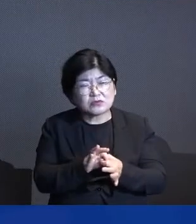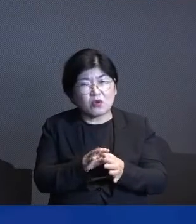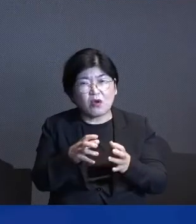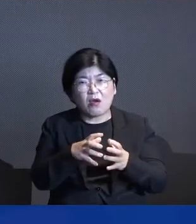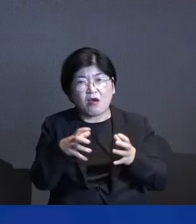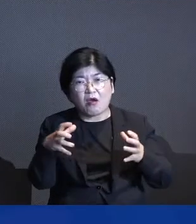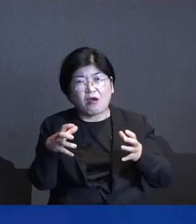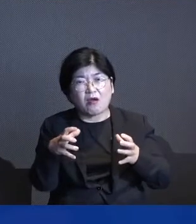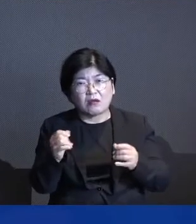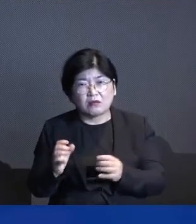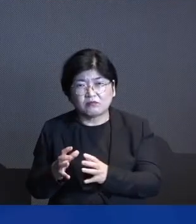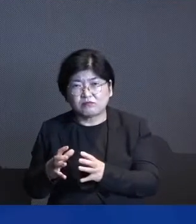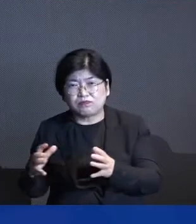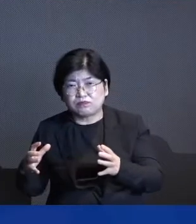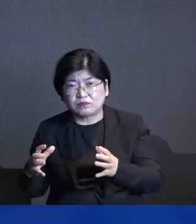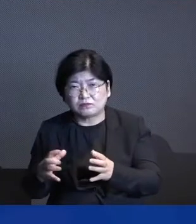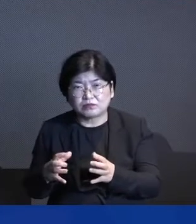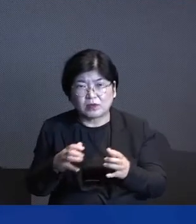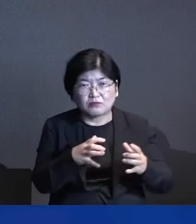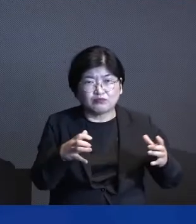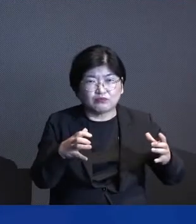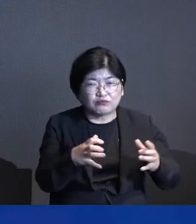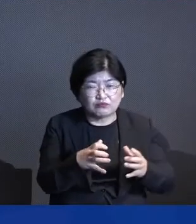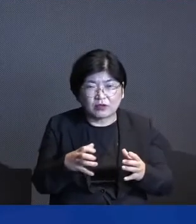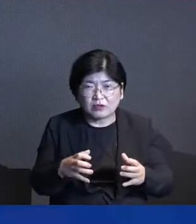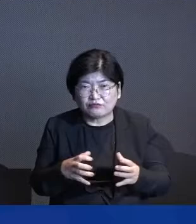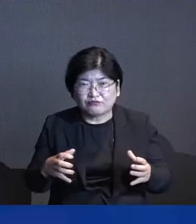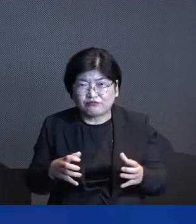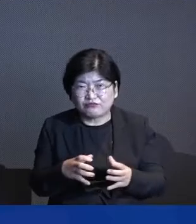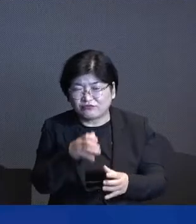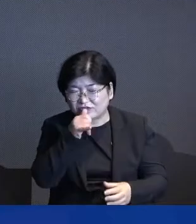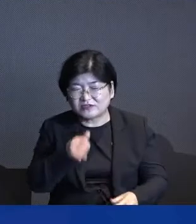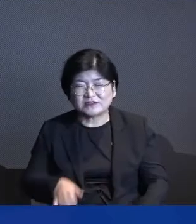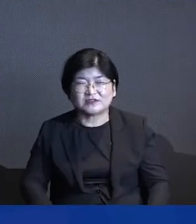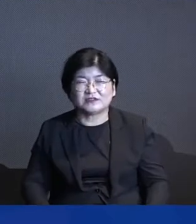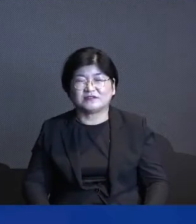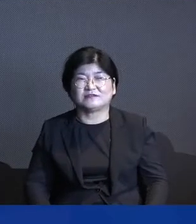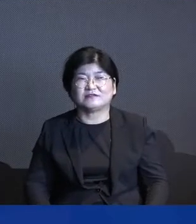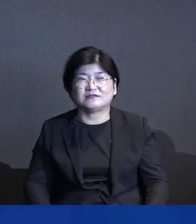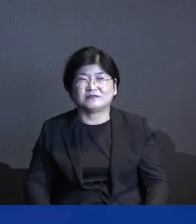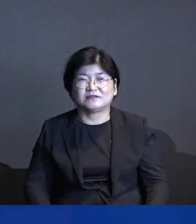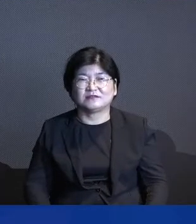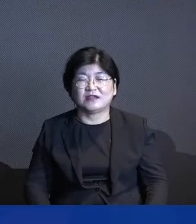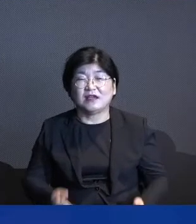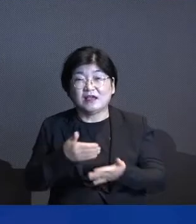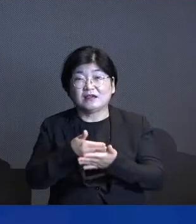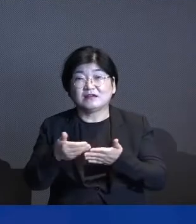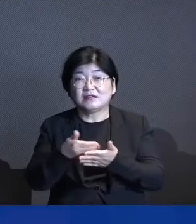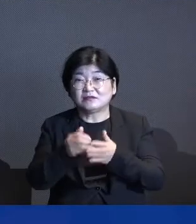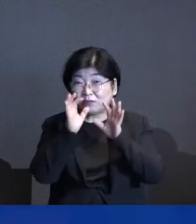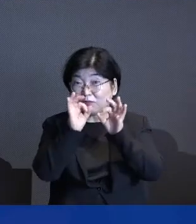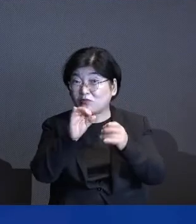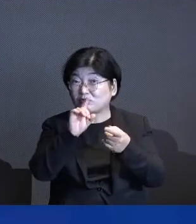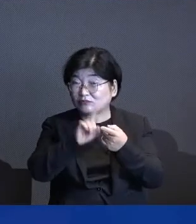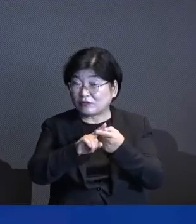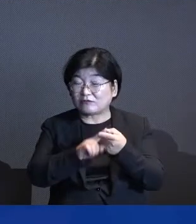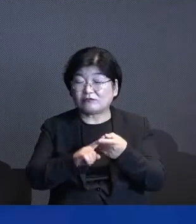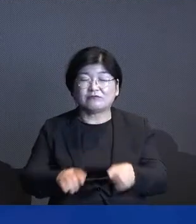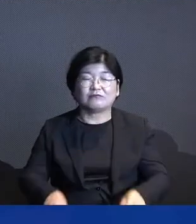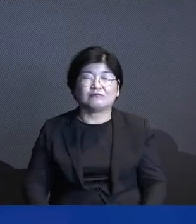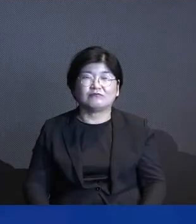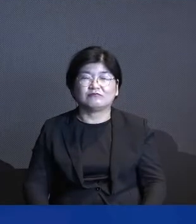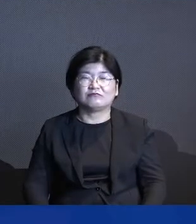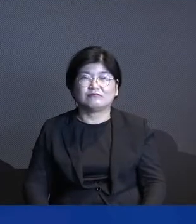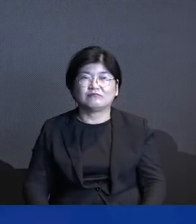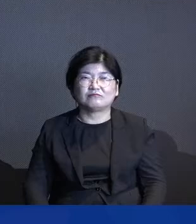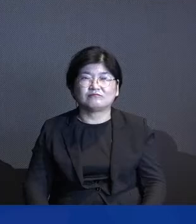As you see that, prefrontal cortex are important. When we have problems in prefrontal cortex in depression, it